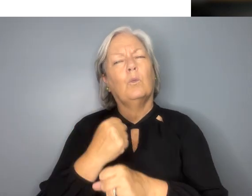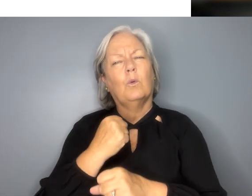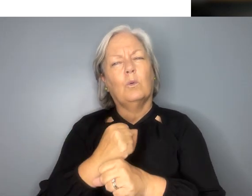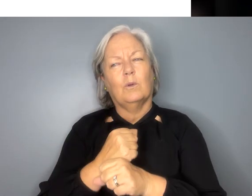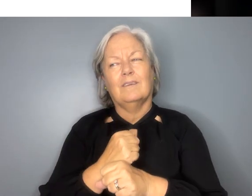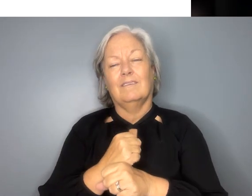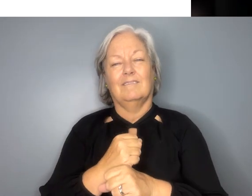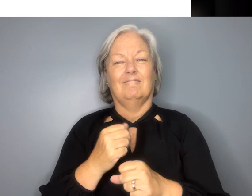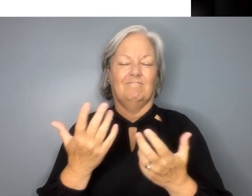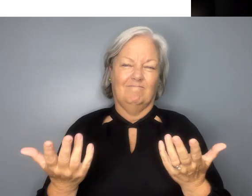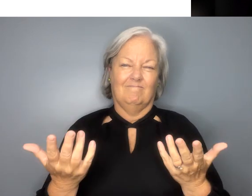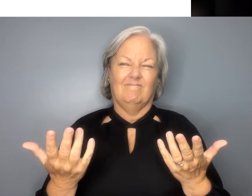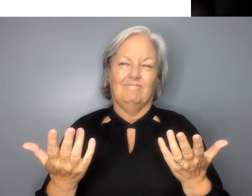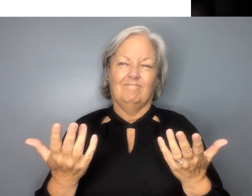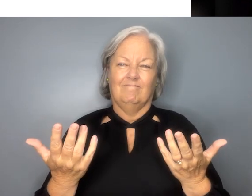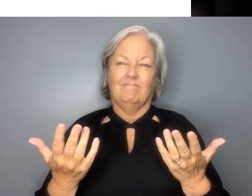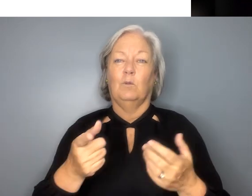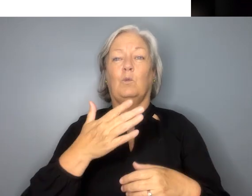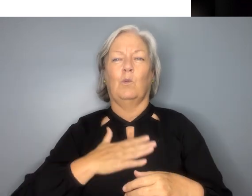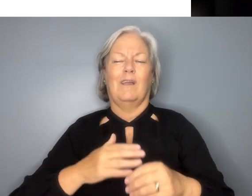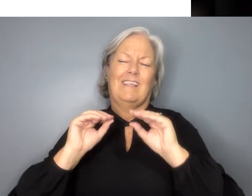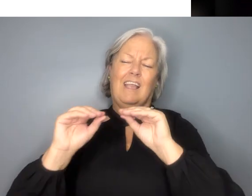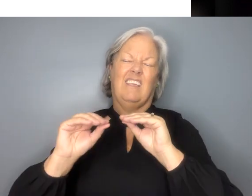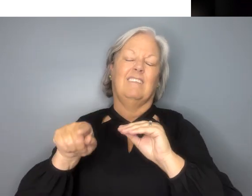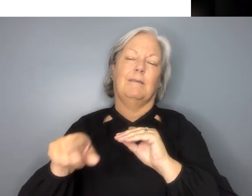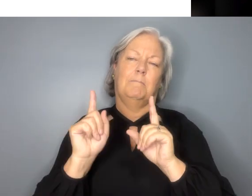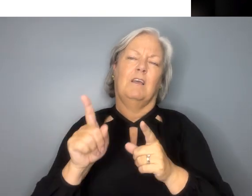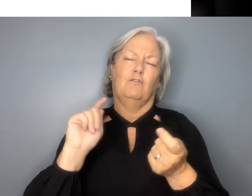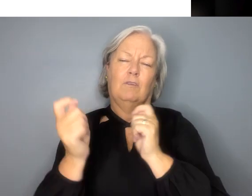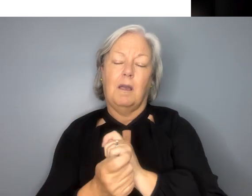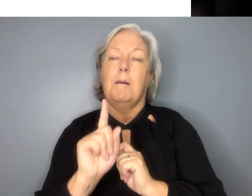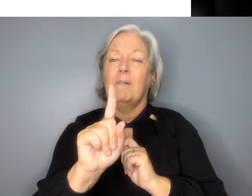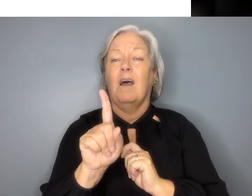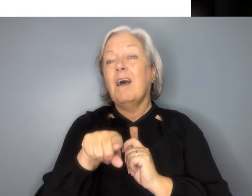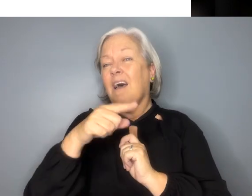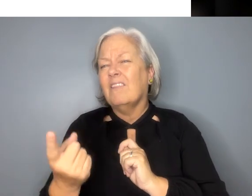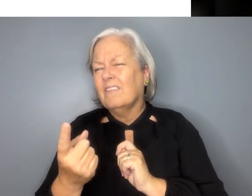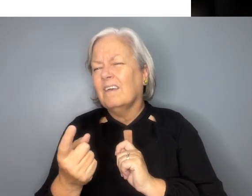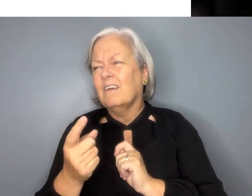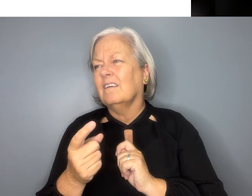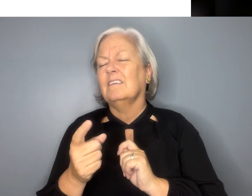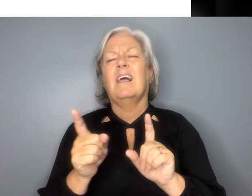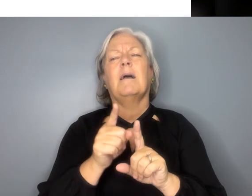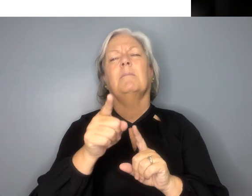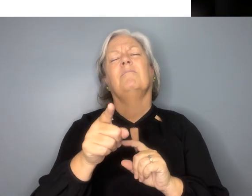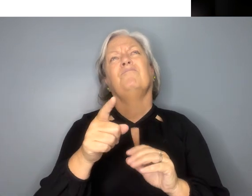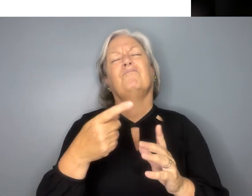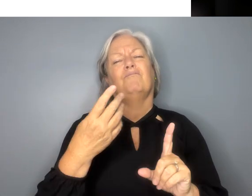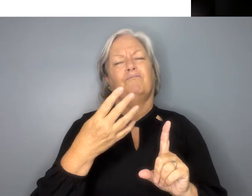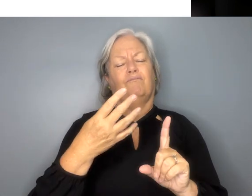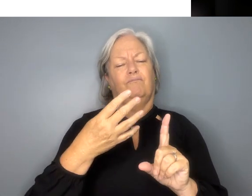in the work that you did. Like, that's obviously something that needs to change. We need to educate people. But what else needs to change to ensure that supports